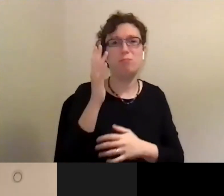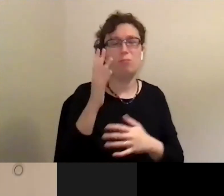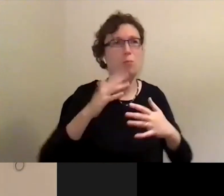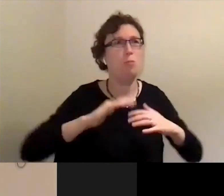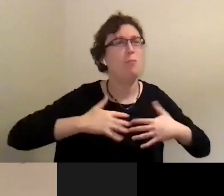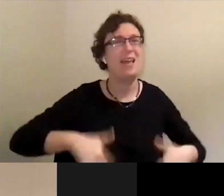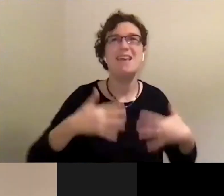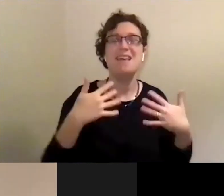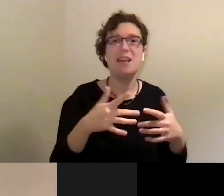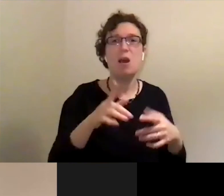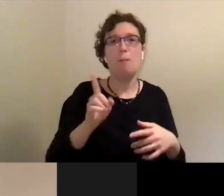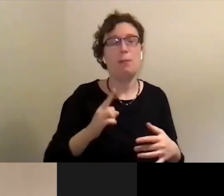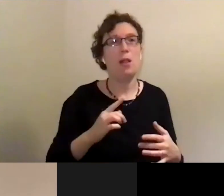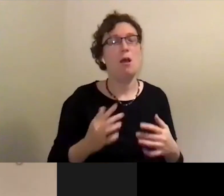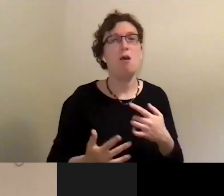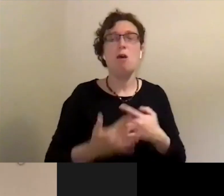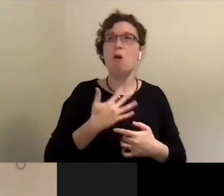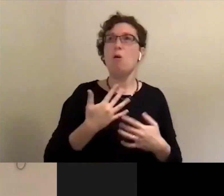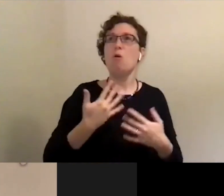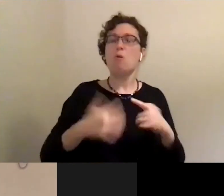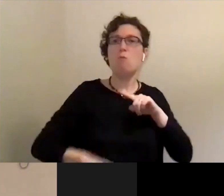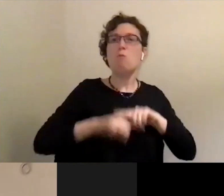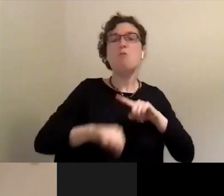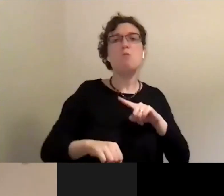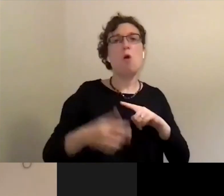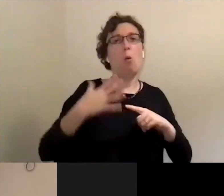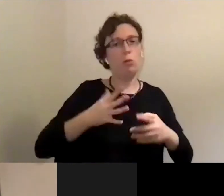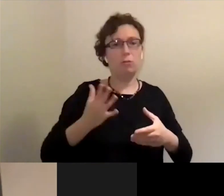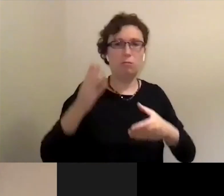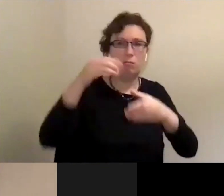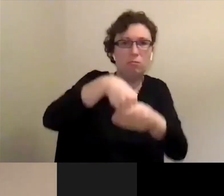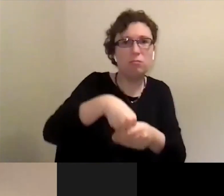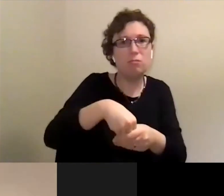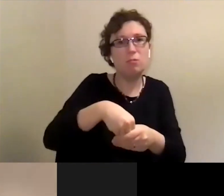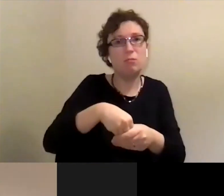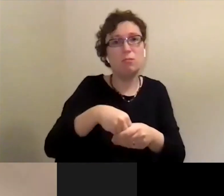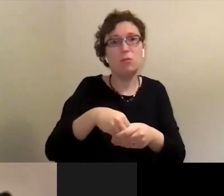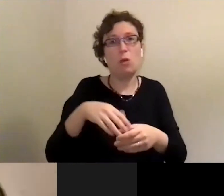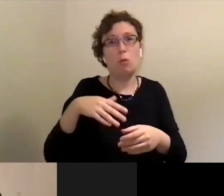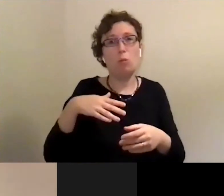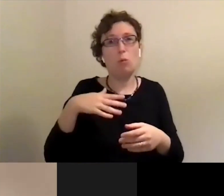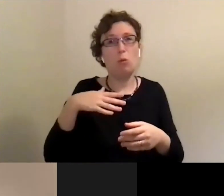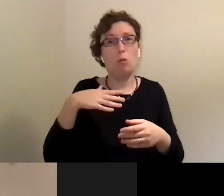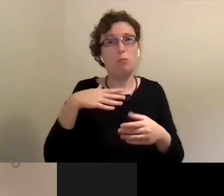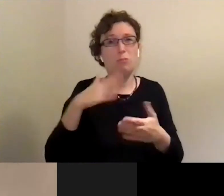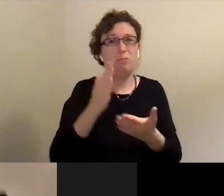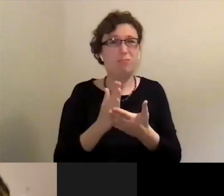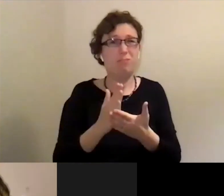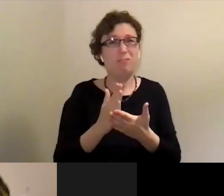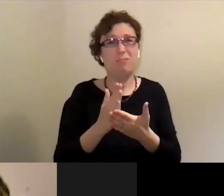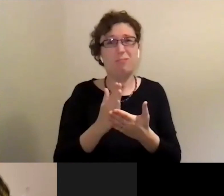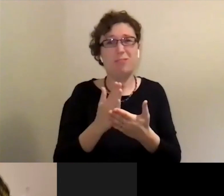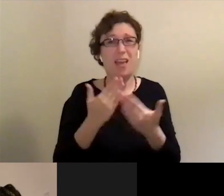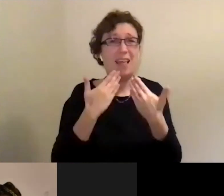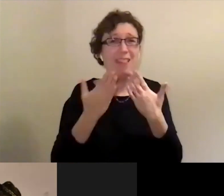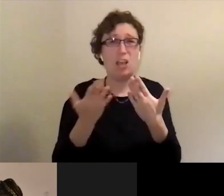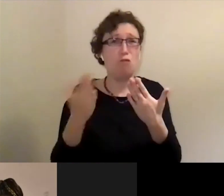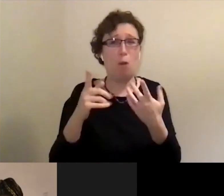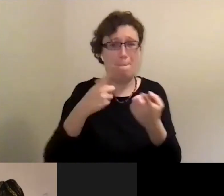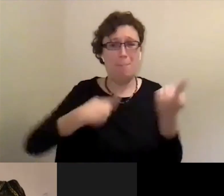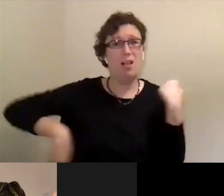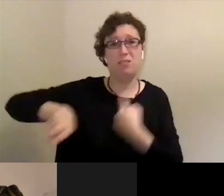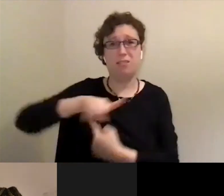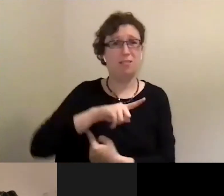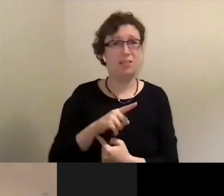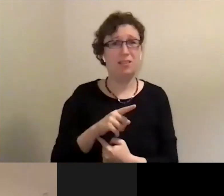make meaningful action. So on behalf of everyone, Maia, I really want to say a massive thank you. It's been such a pleasure to work with you